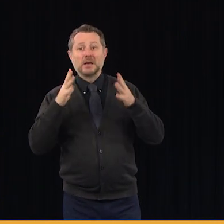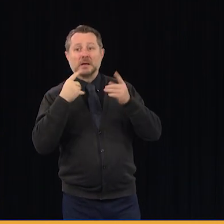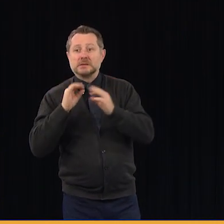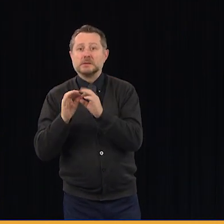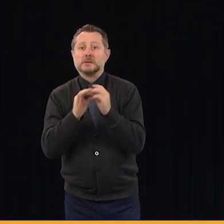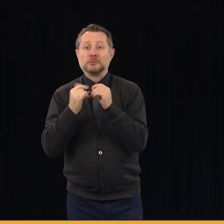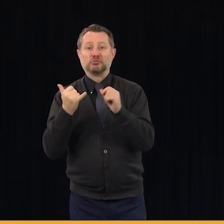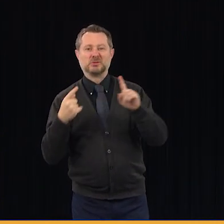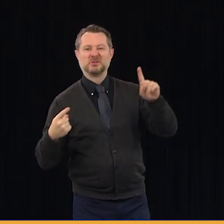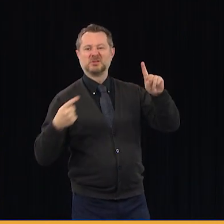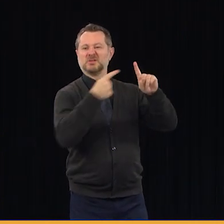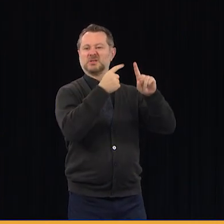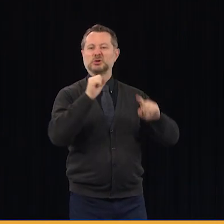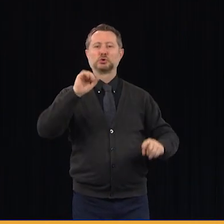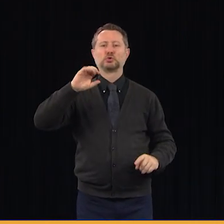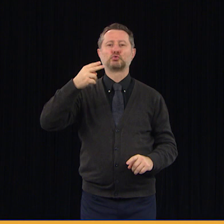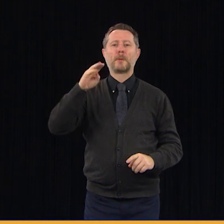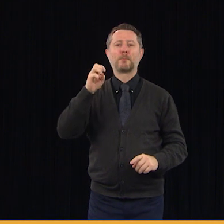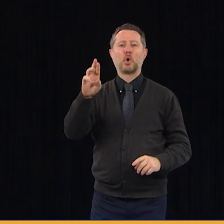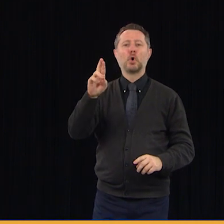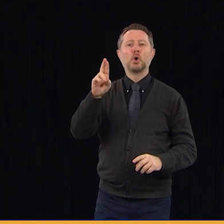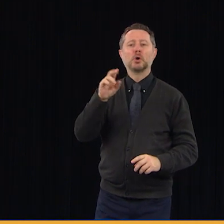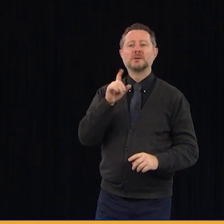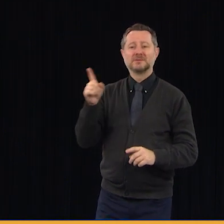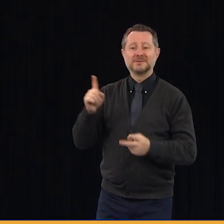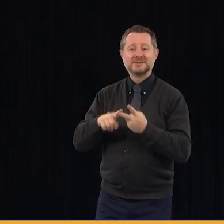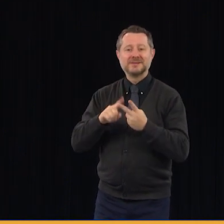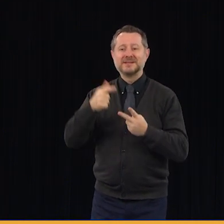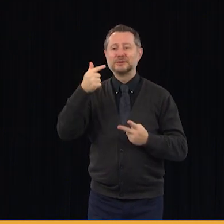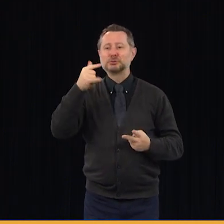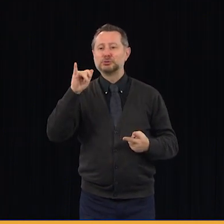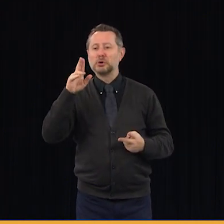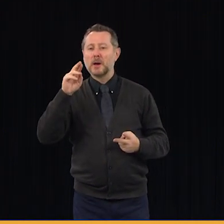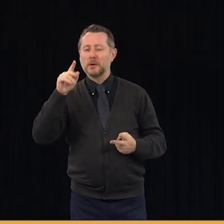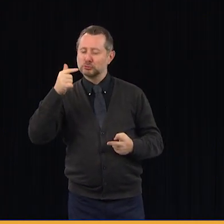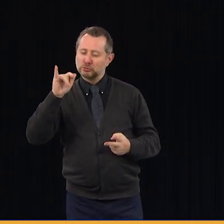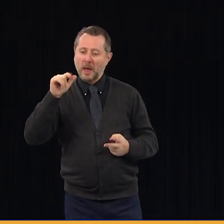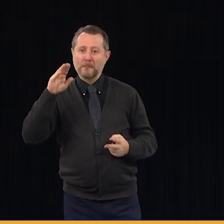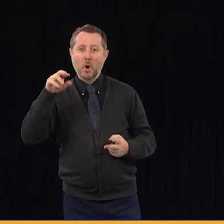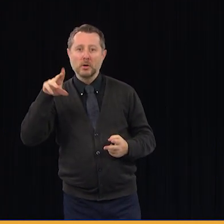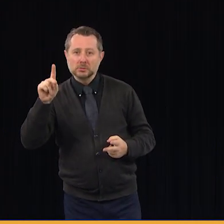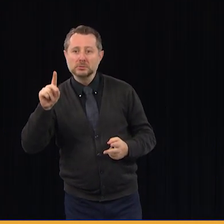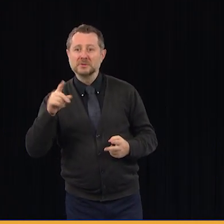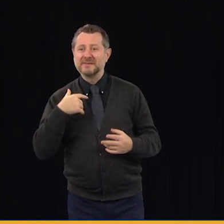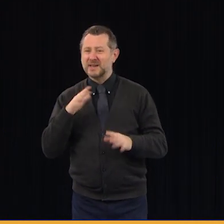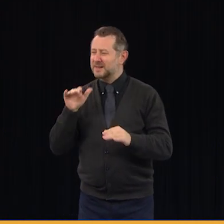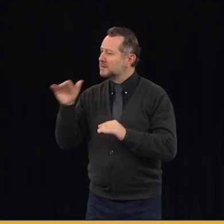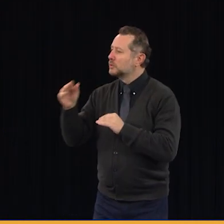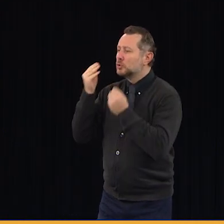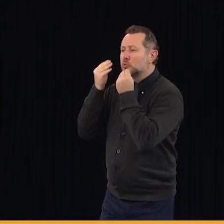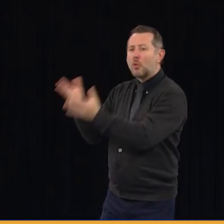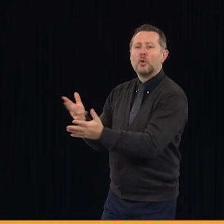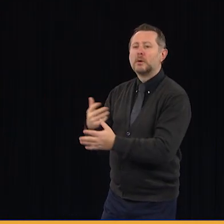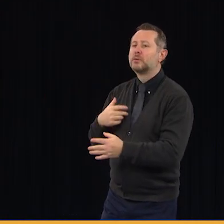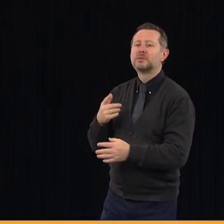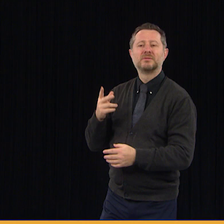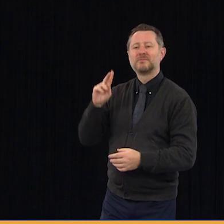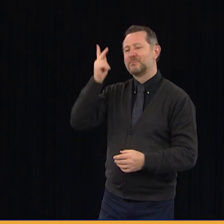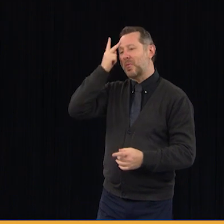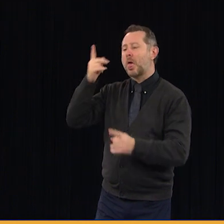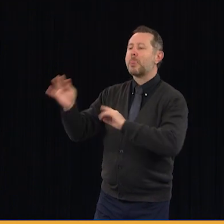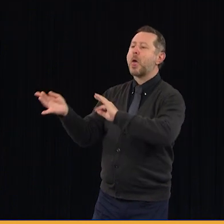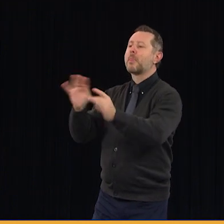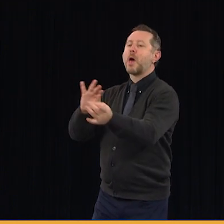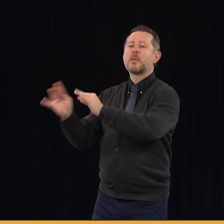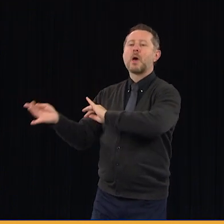this is no time for politics. This is a time to enact the legislation